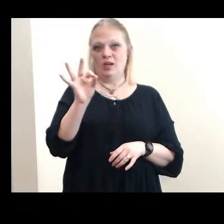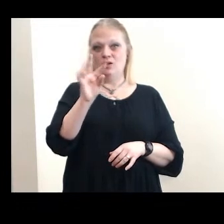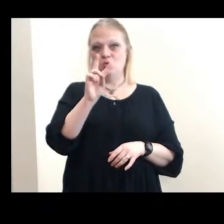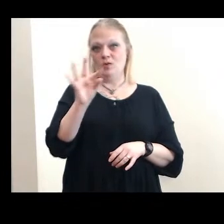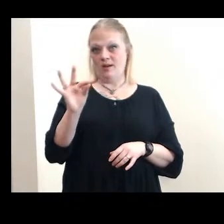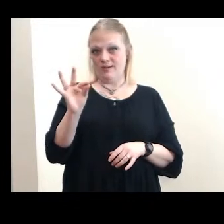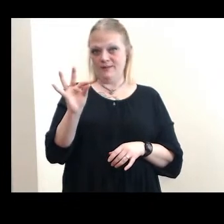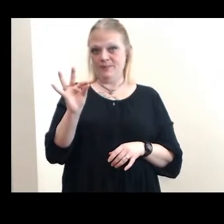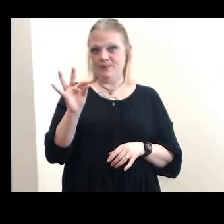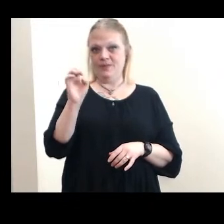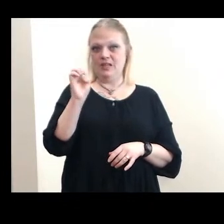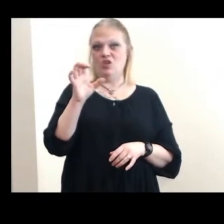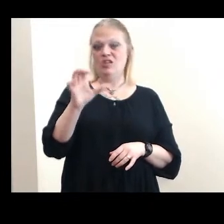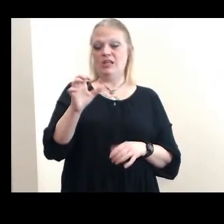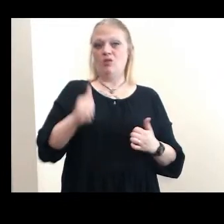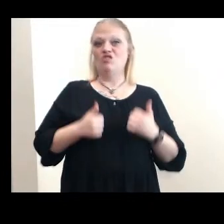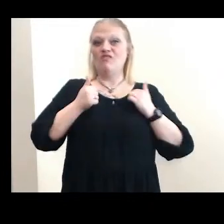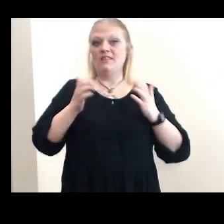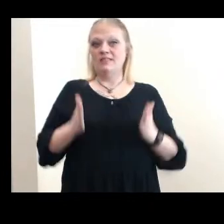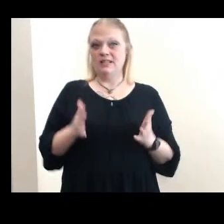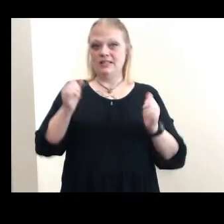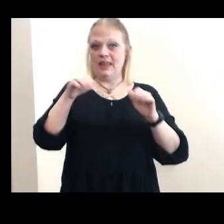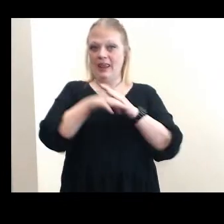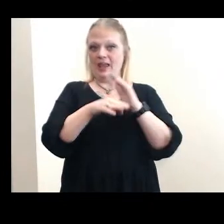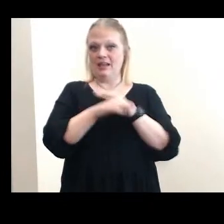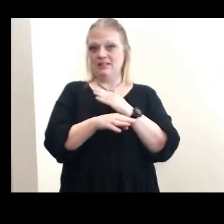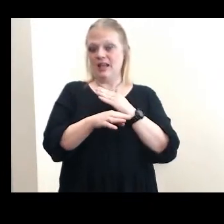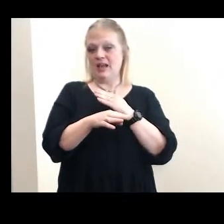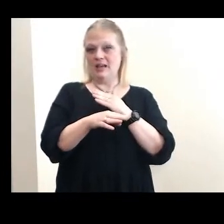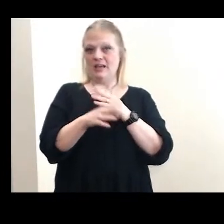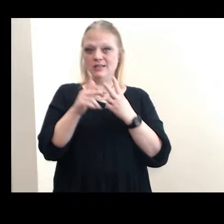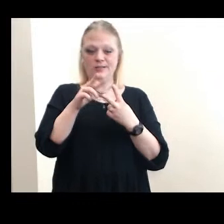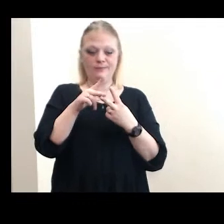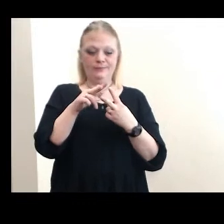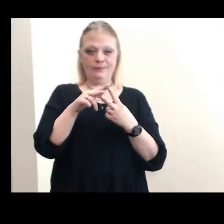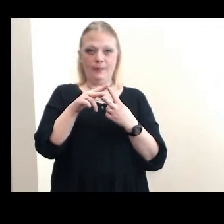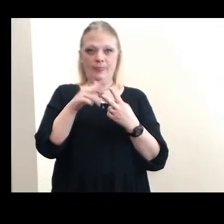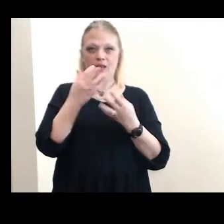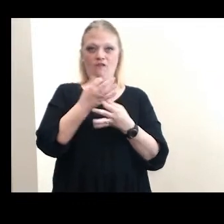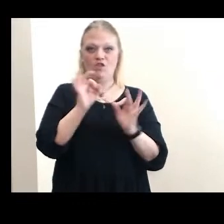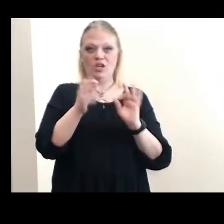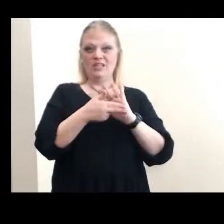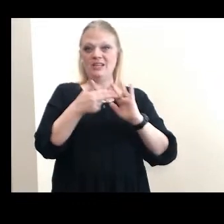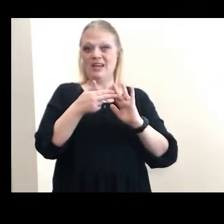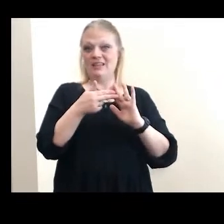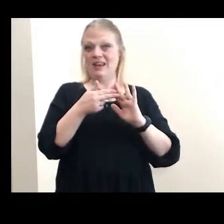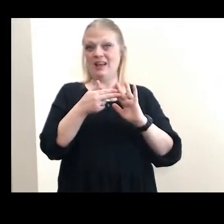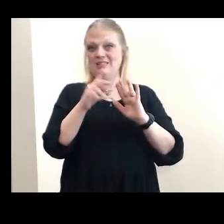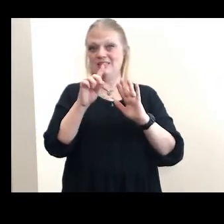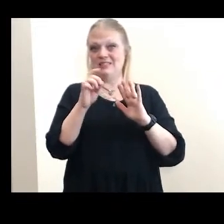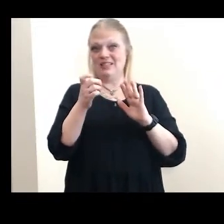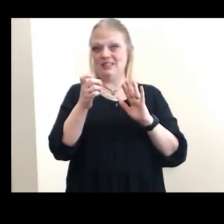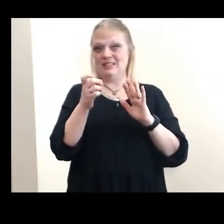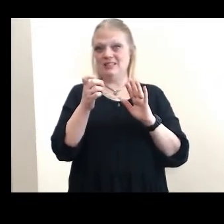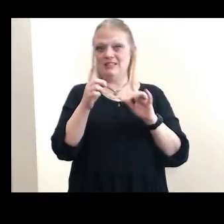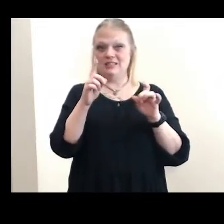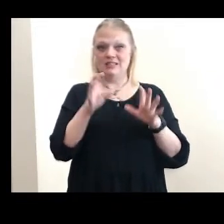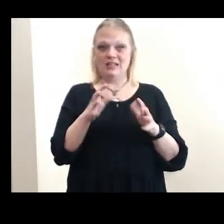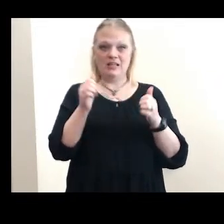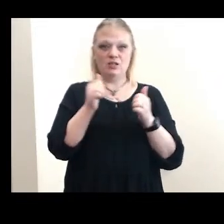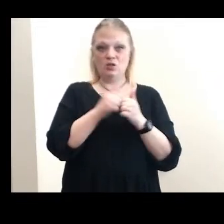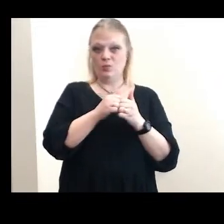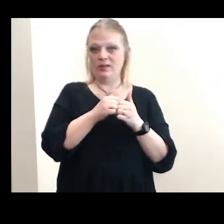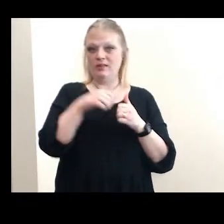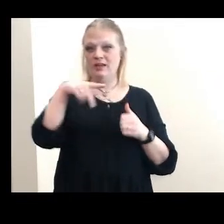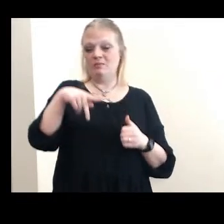716-858-2929. Erie County residents can access either a free diagnostic testing with either a polymerase chain